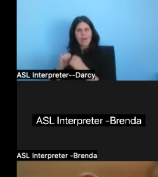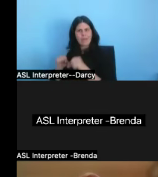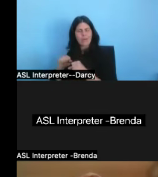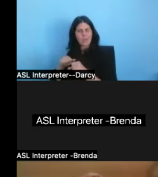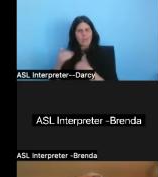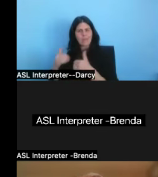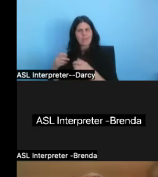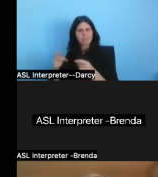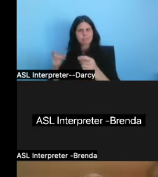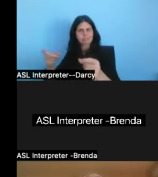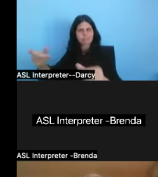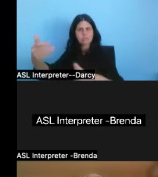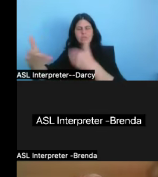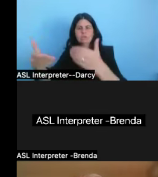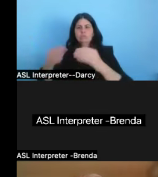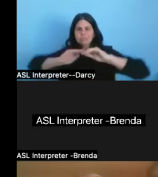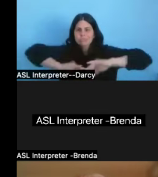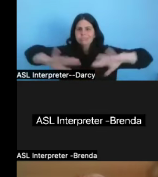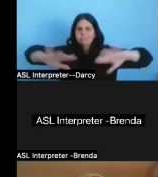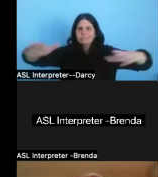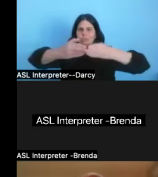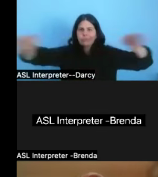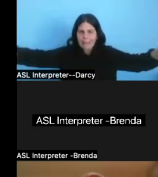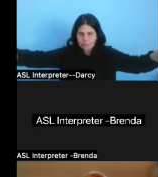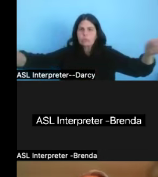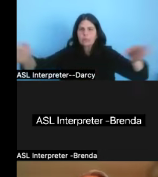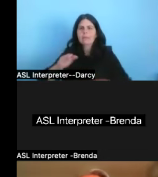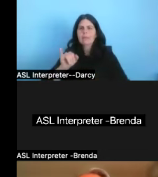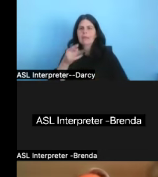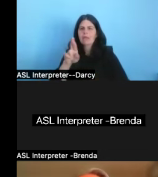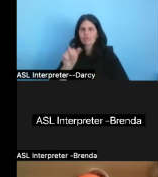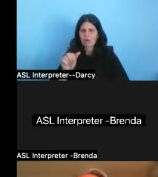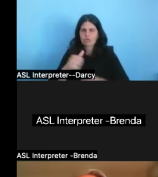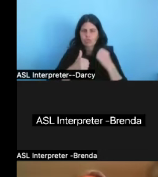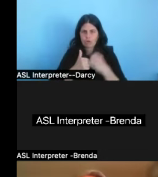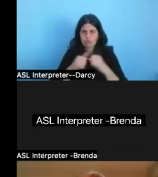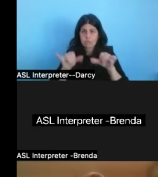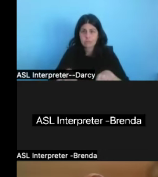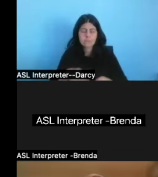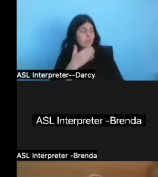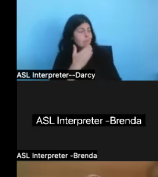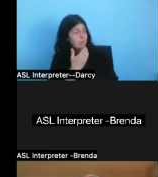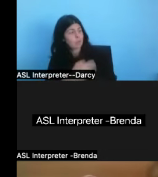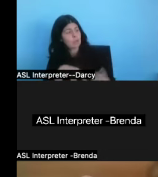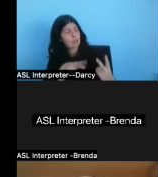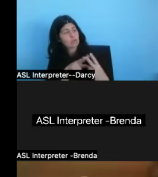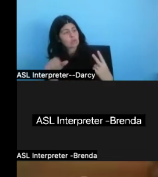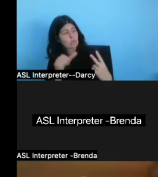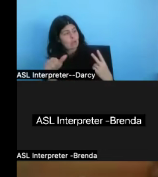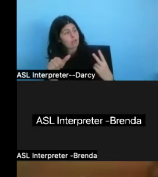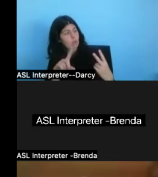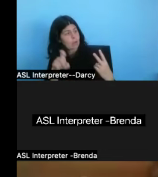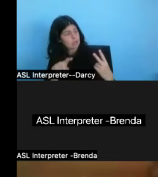mainstream infrastructure systems? Thank you, Craig. Hey, Craig, there are 2 questions in the Q&A. Could you respond to